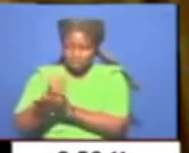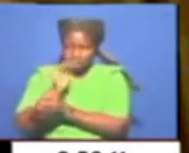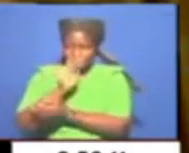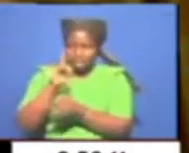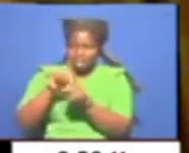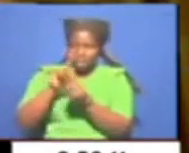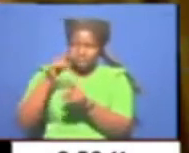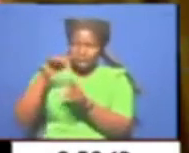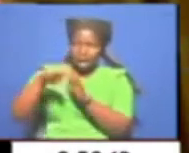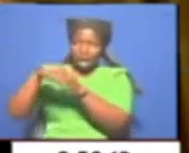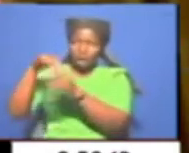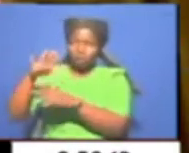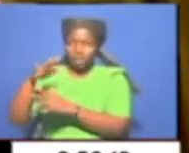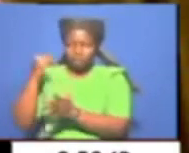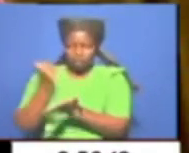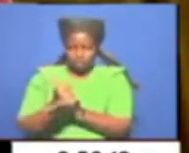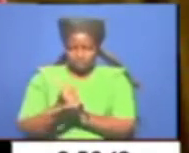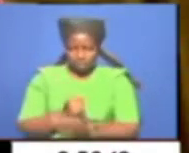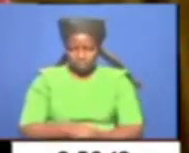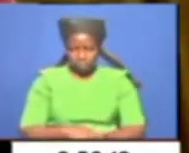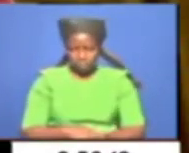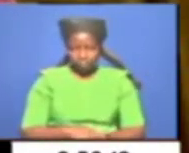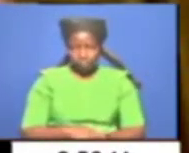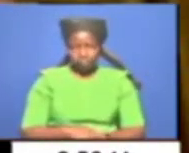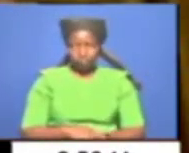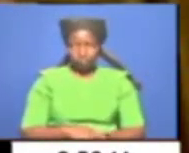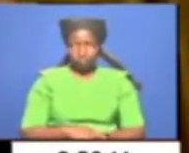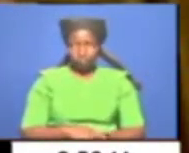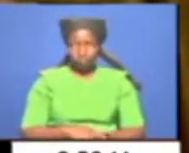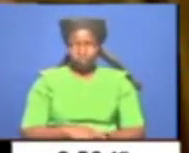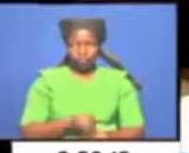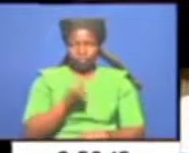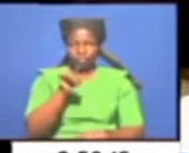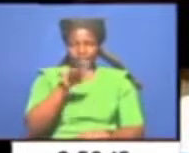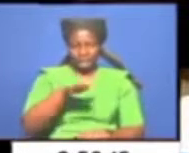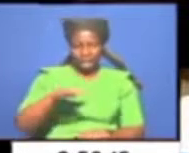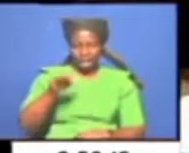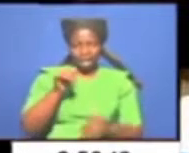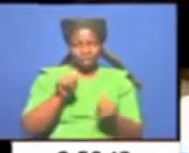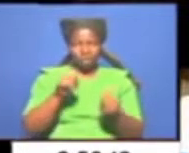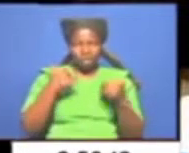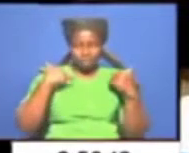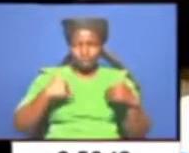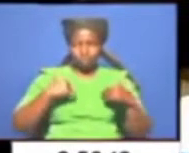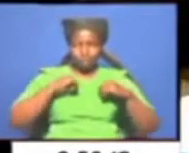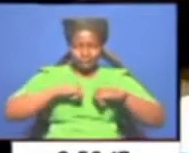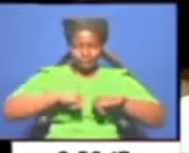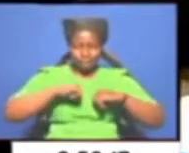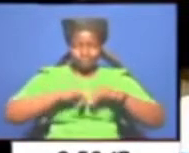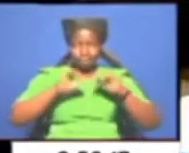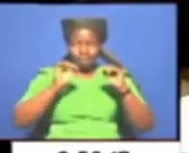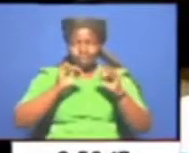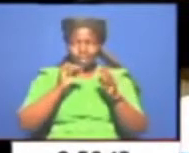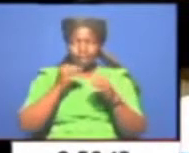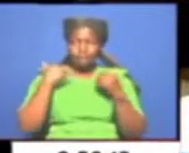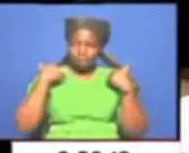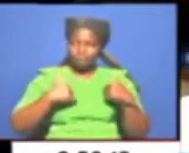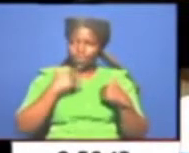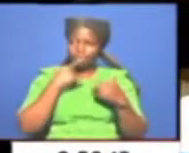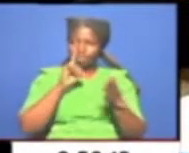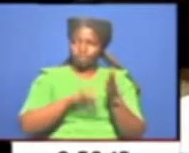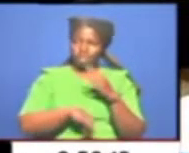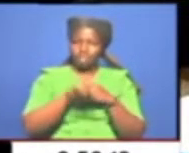his office. And that is a bit that I disagree with. And I'm saying that particular order was